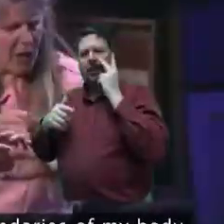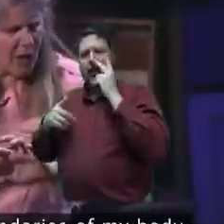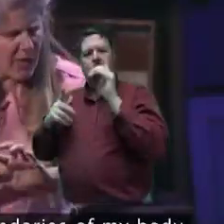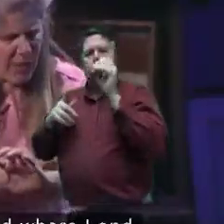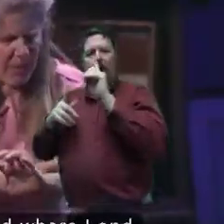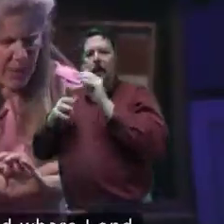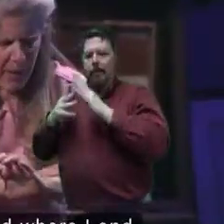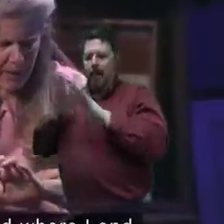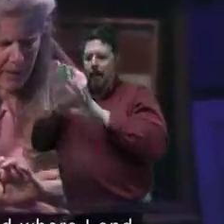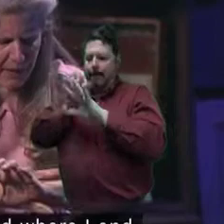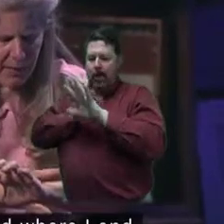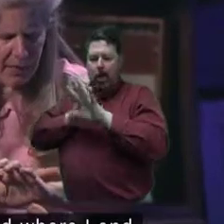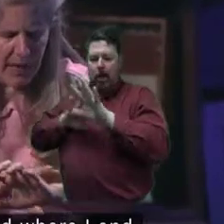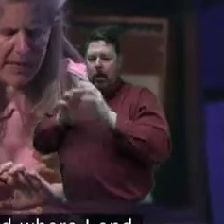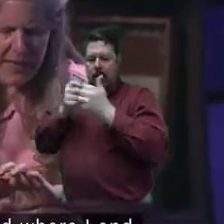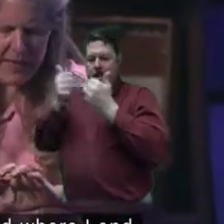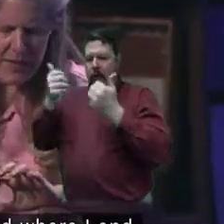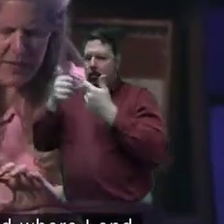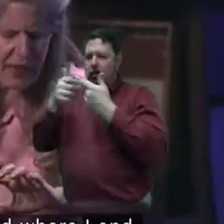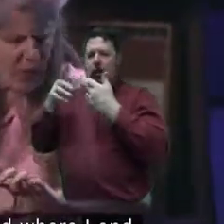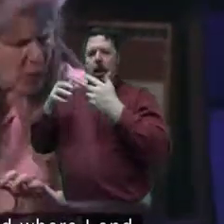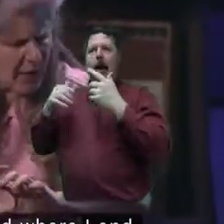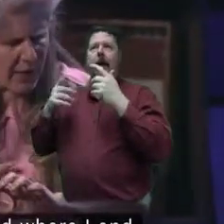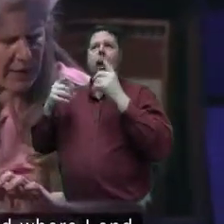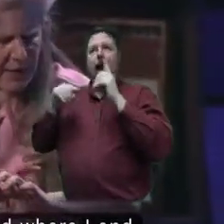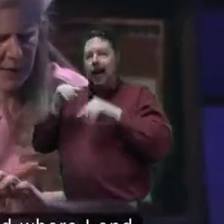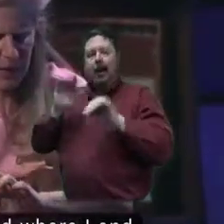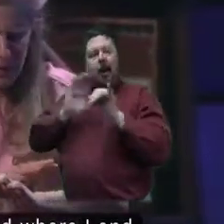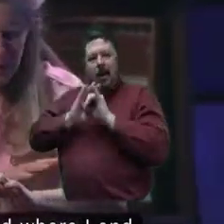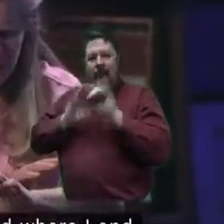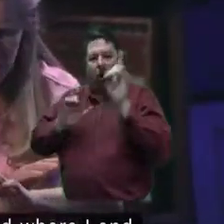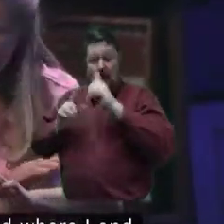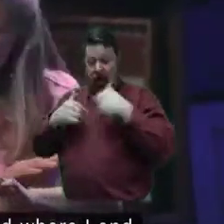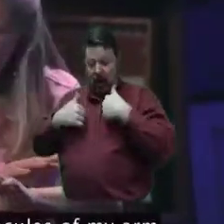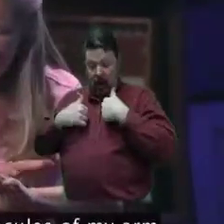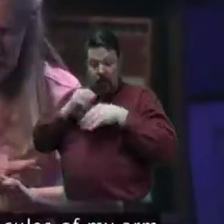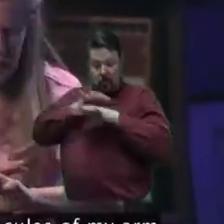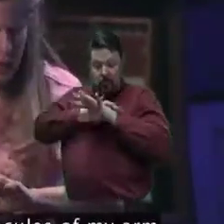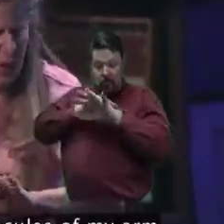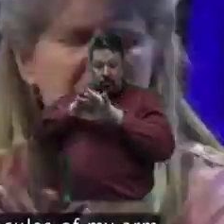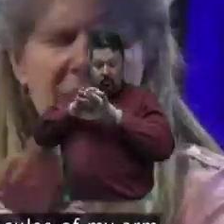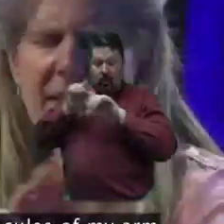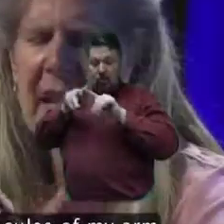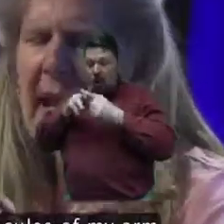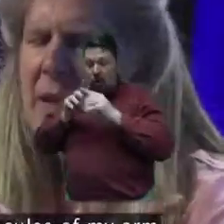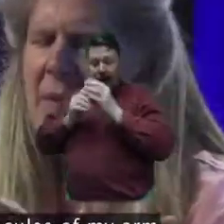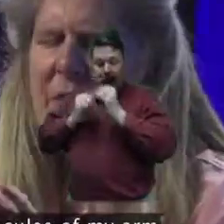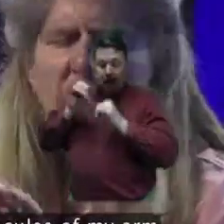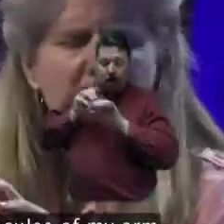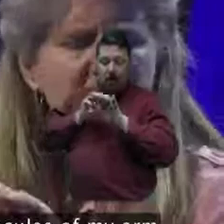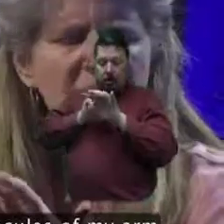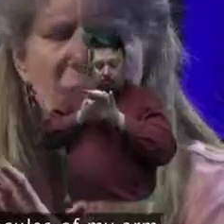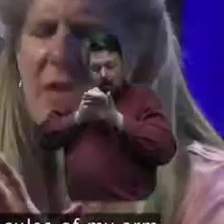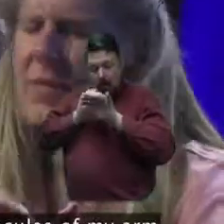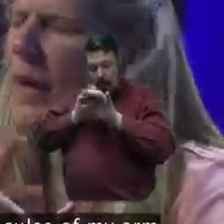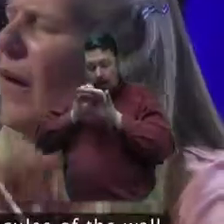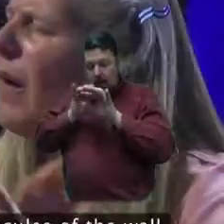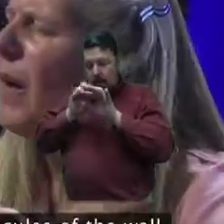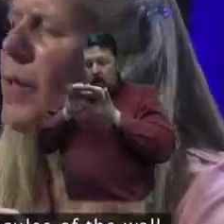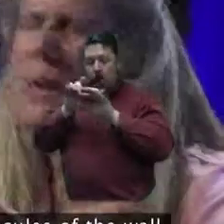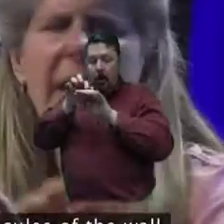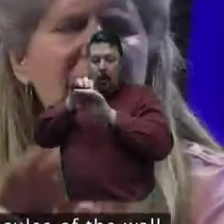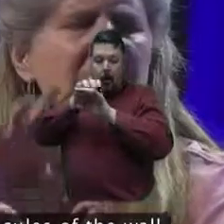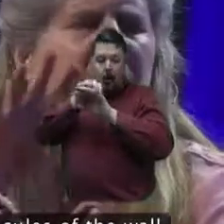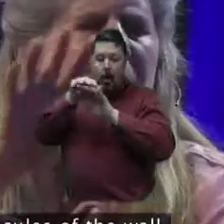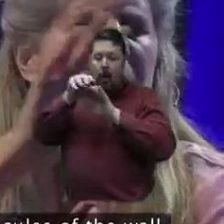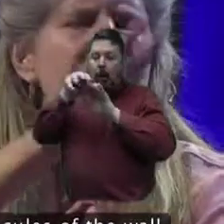boundaries of my body. I can't define where I begin and where I end, because the atoms and the molecules of my